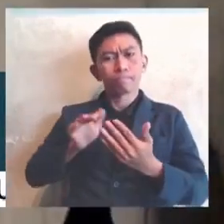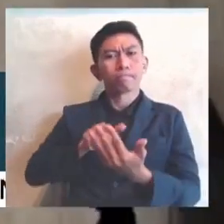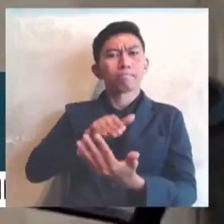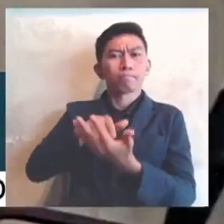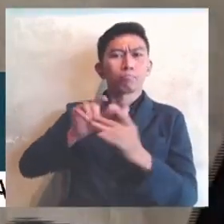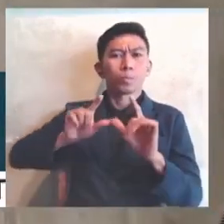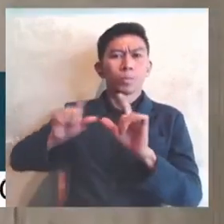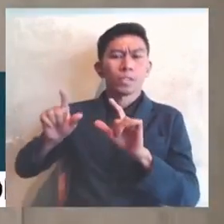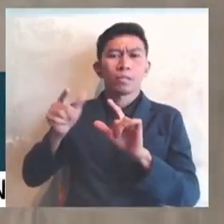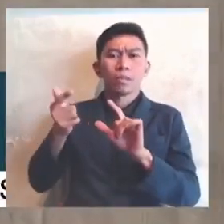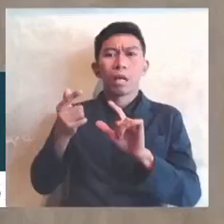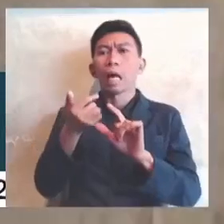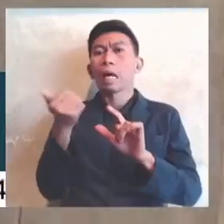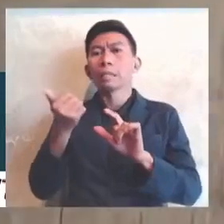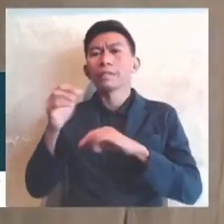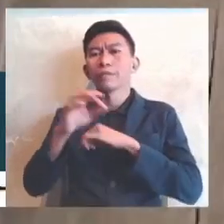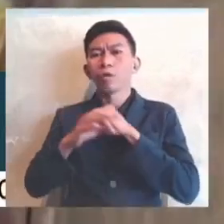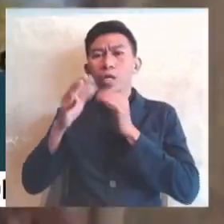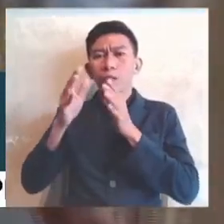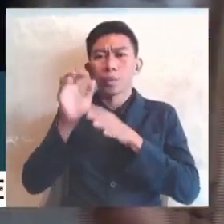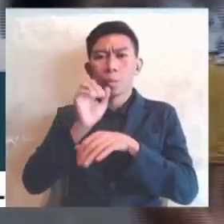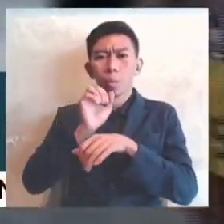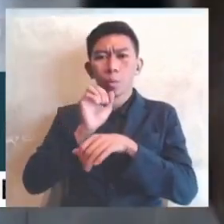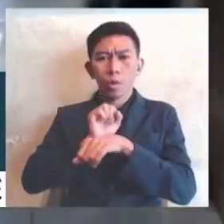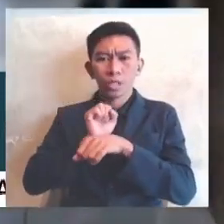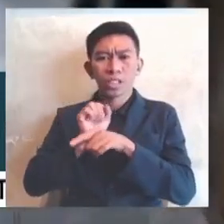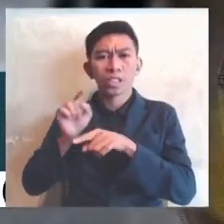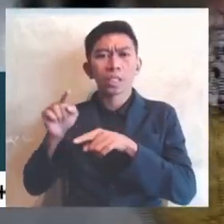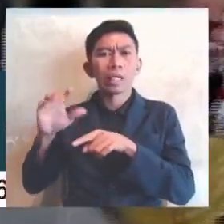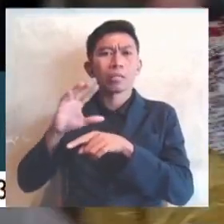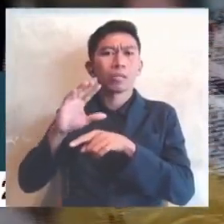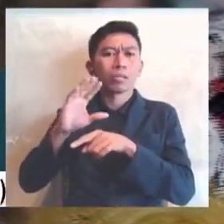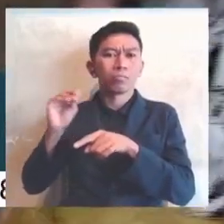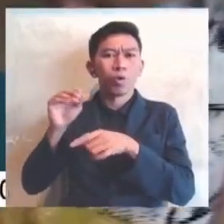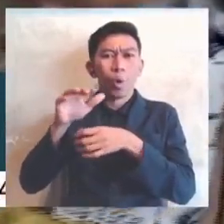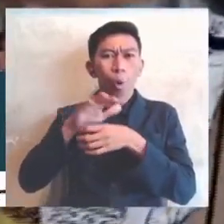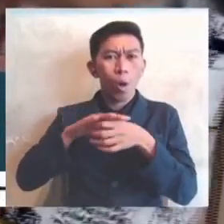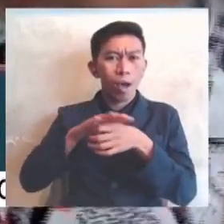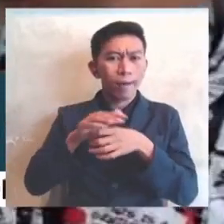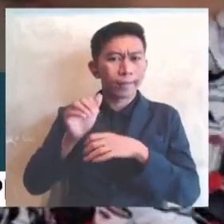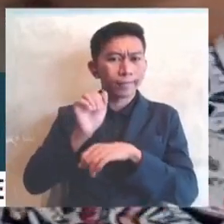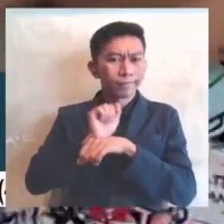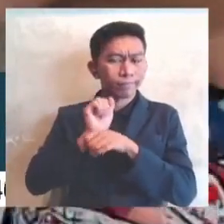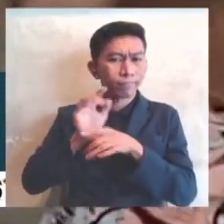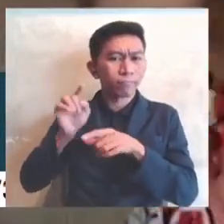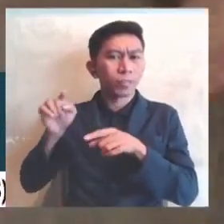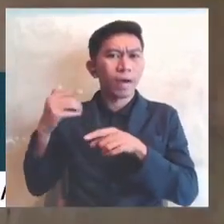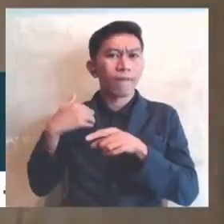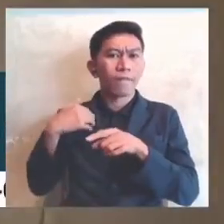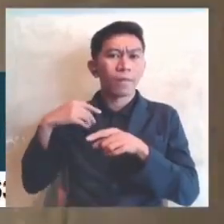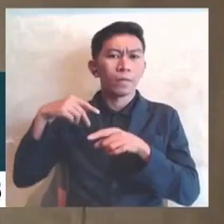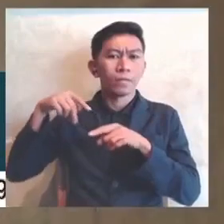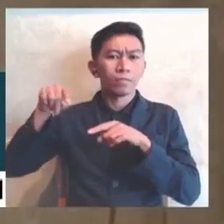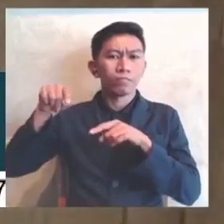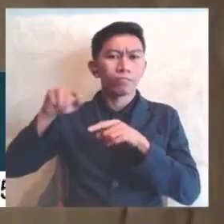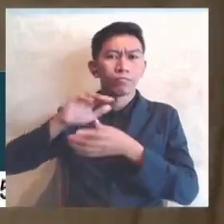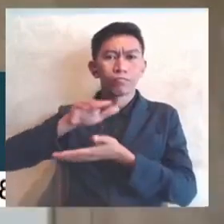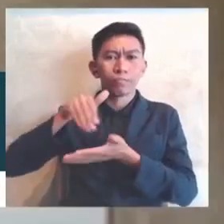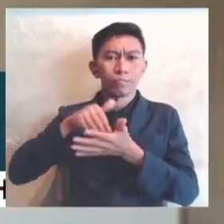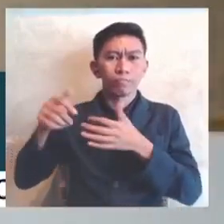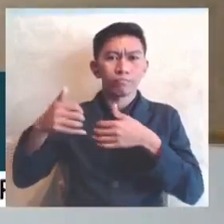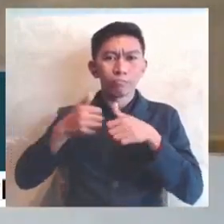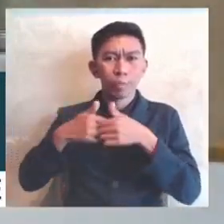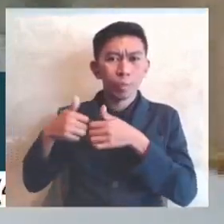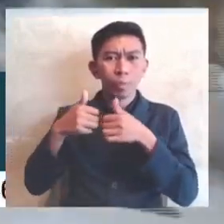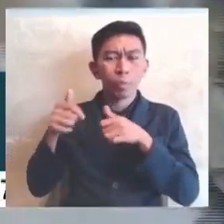foreign workers and local contacts apprehended in the sweep at a Philippine offshore gaming operator center. The PNP